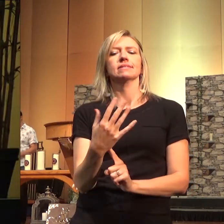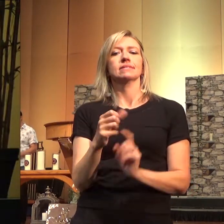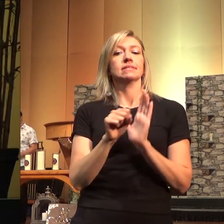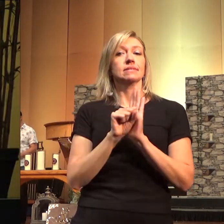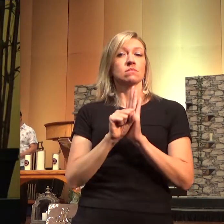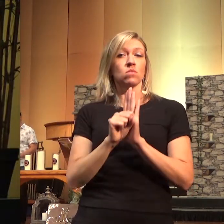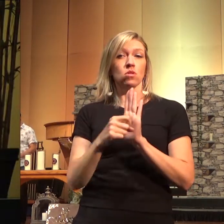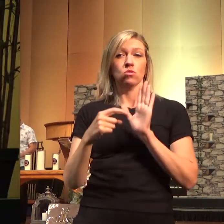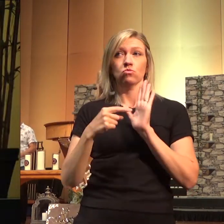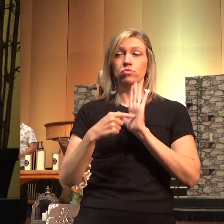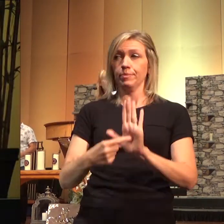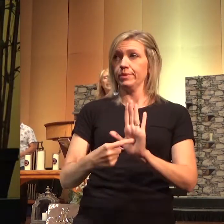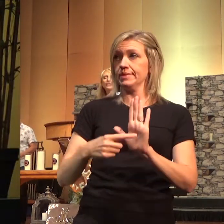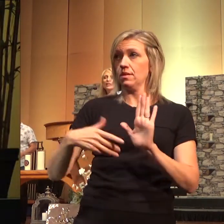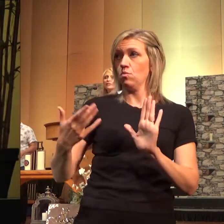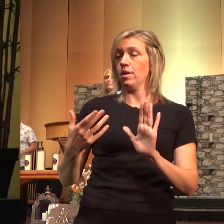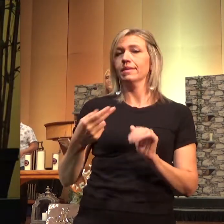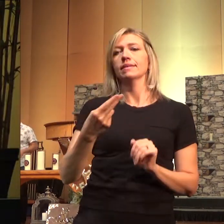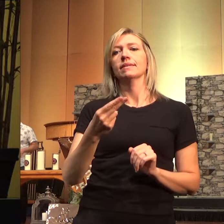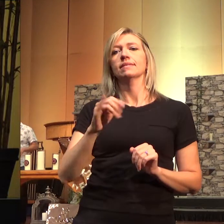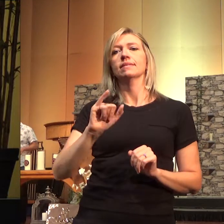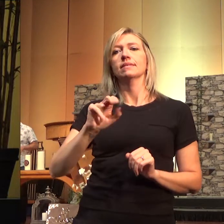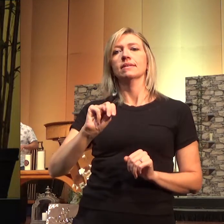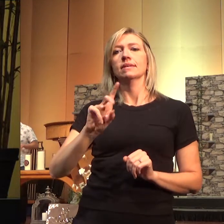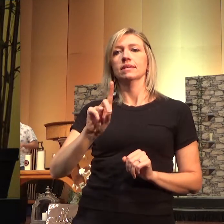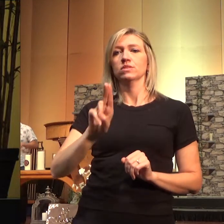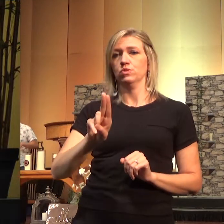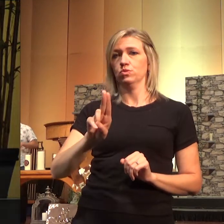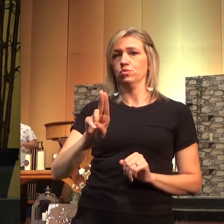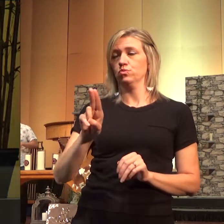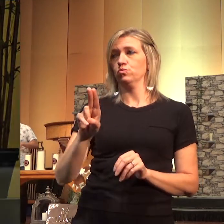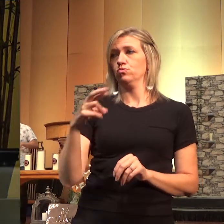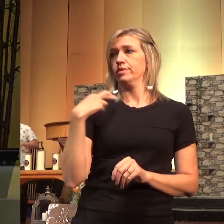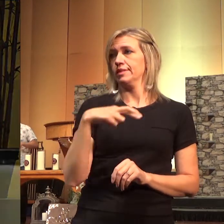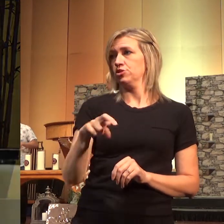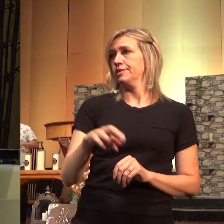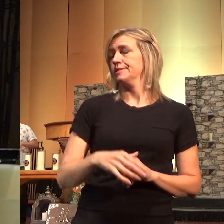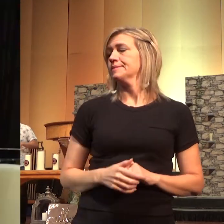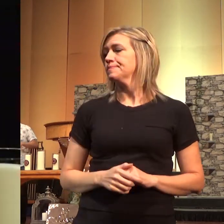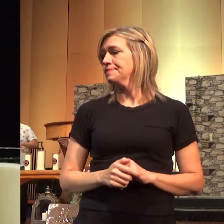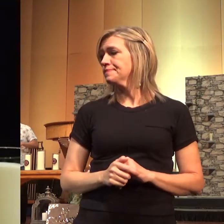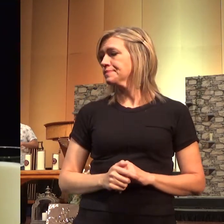symbolically representing the Hindu religion.